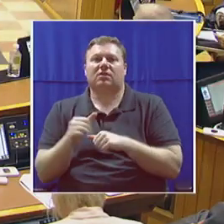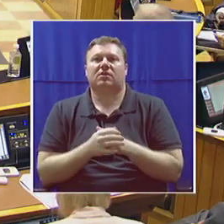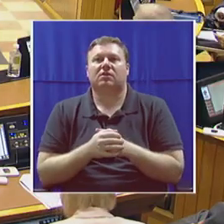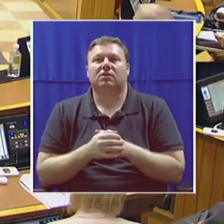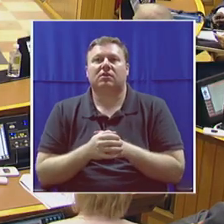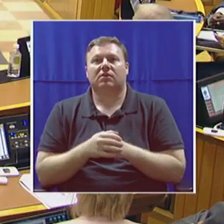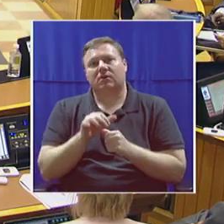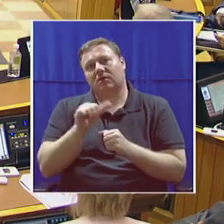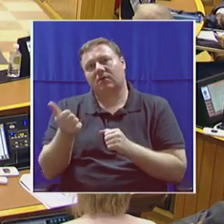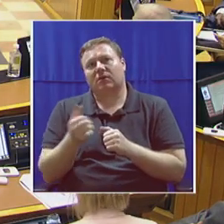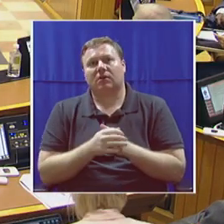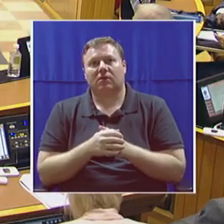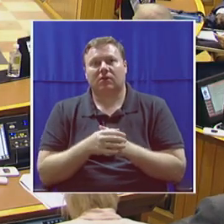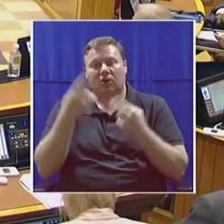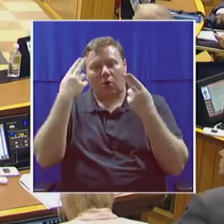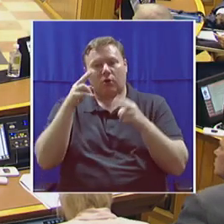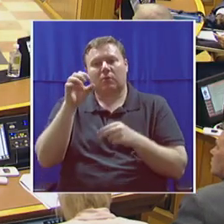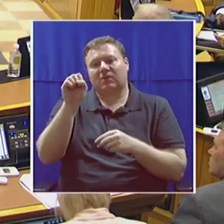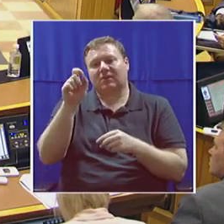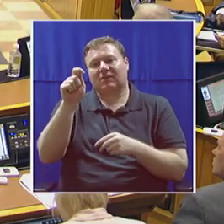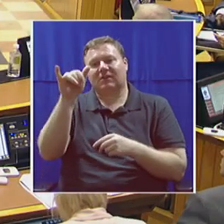followup question is to be asked by The Honorable